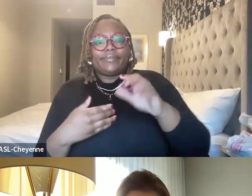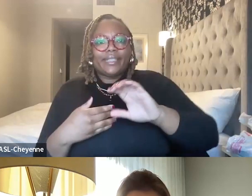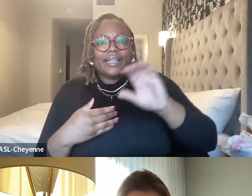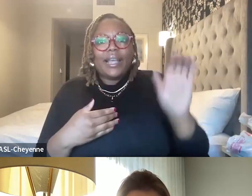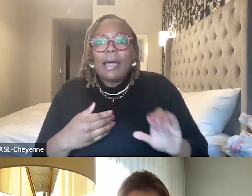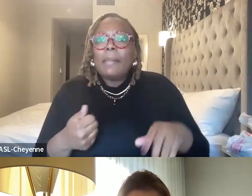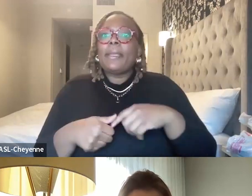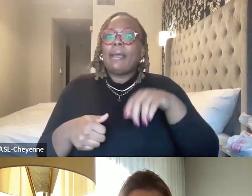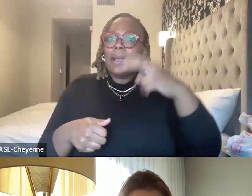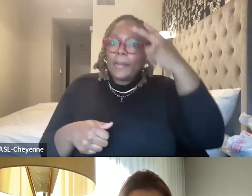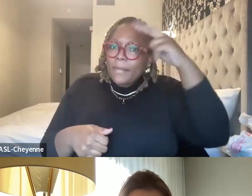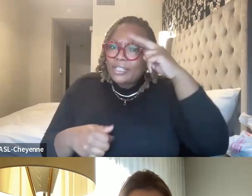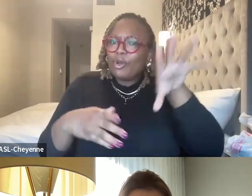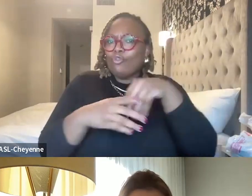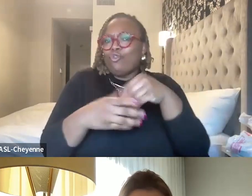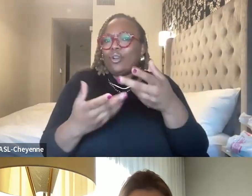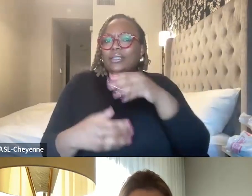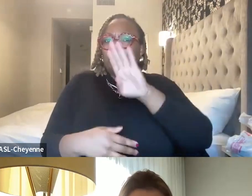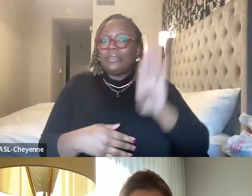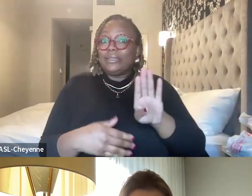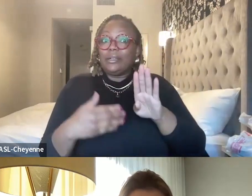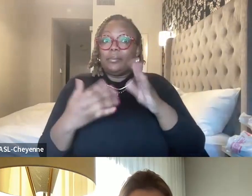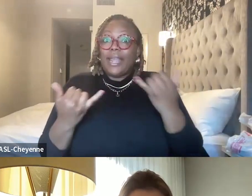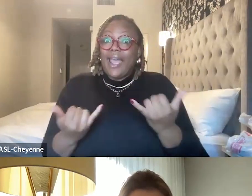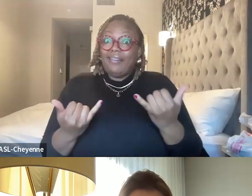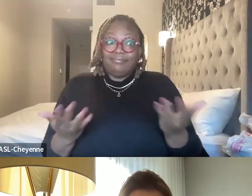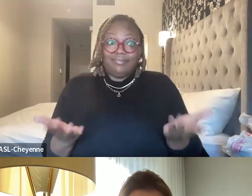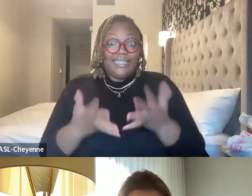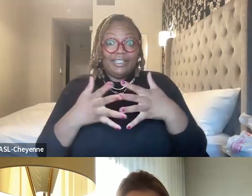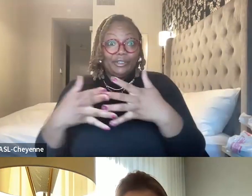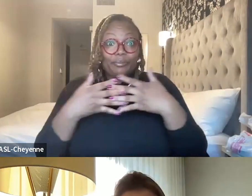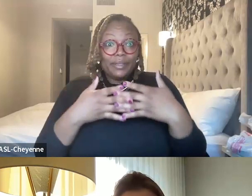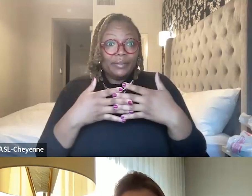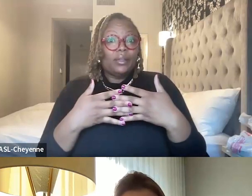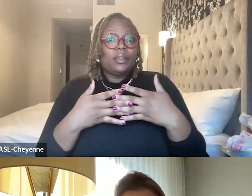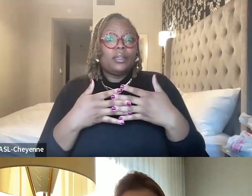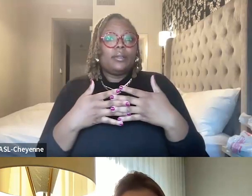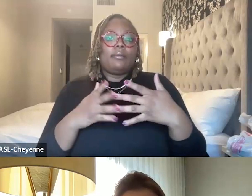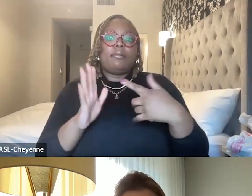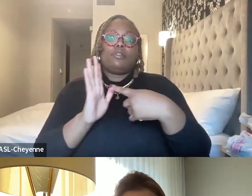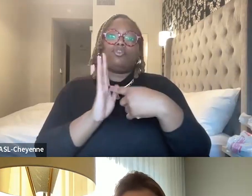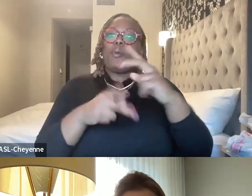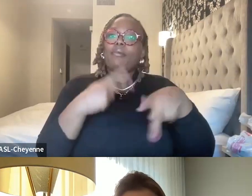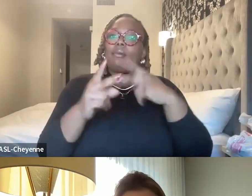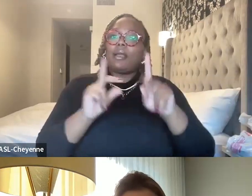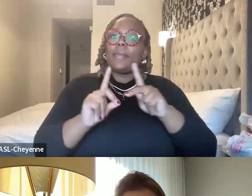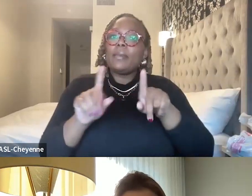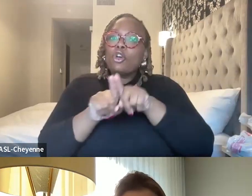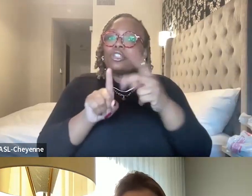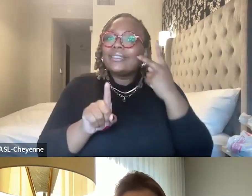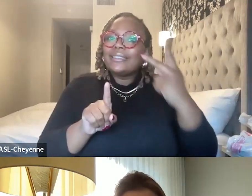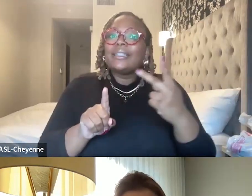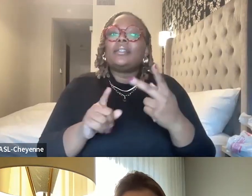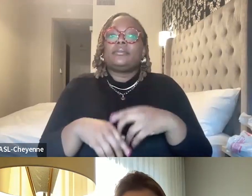Brazil, and the fact that now you're here in America showing the kind of people that also need to see that you're